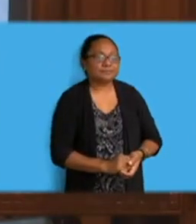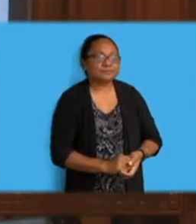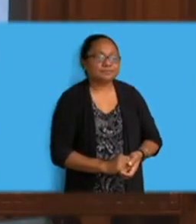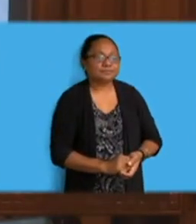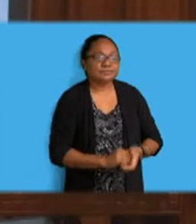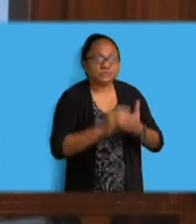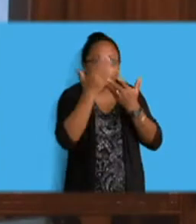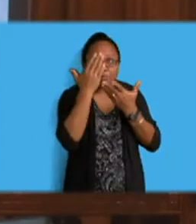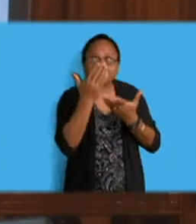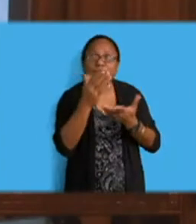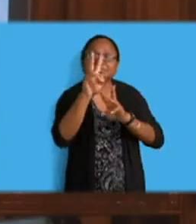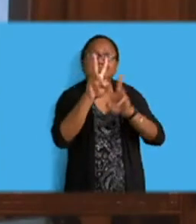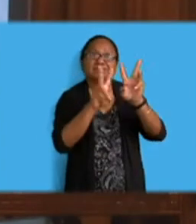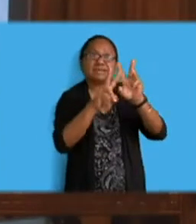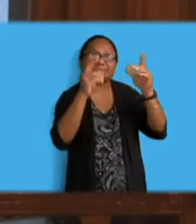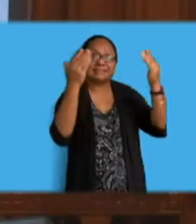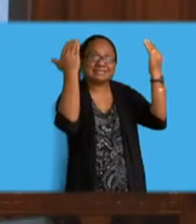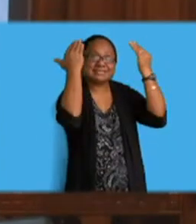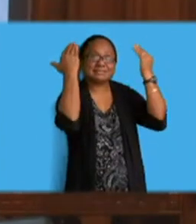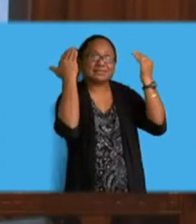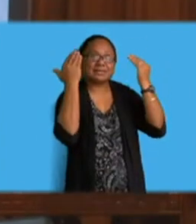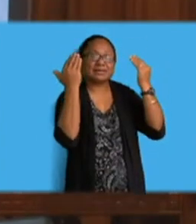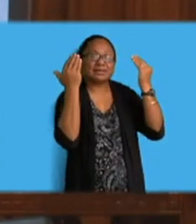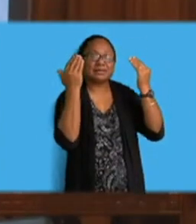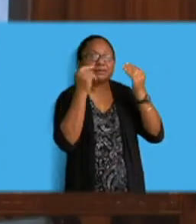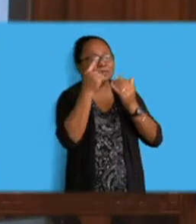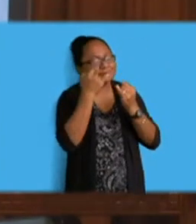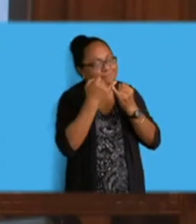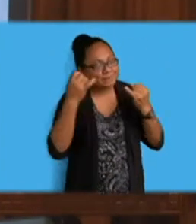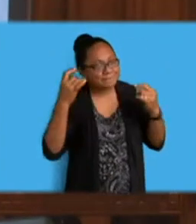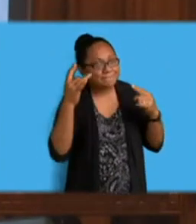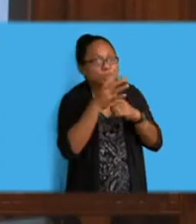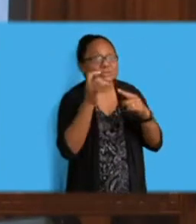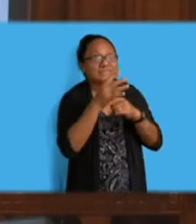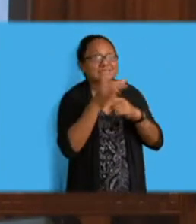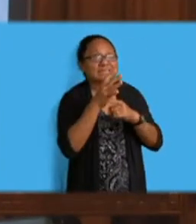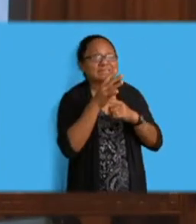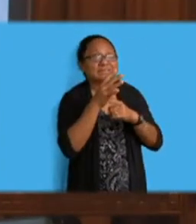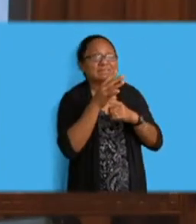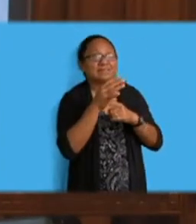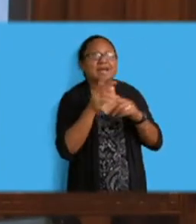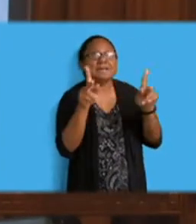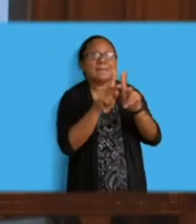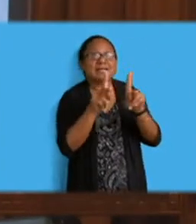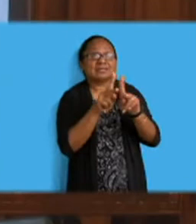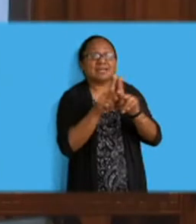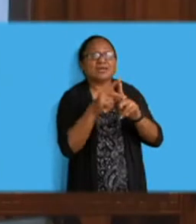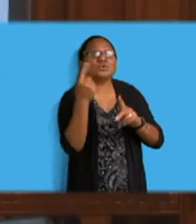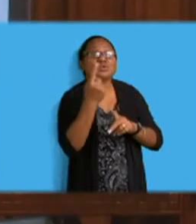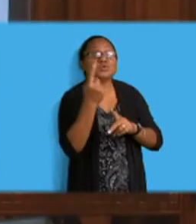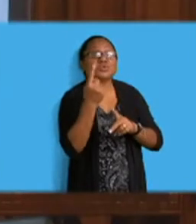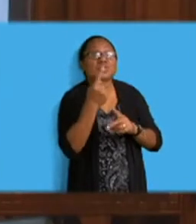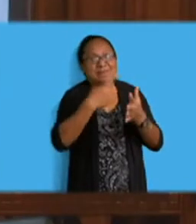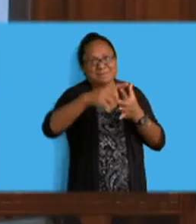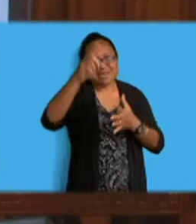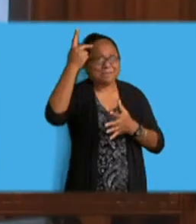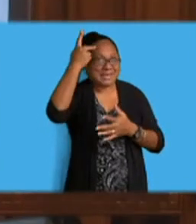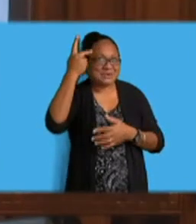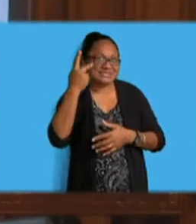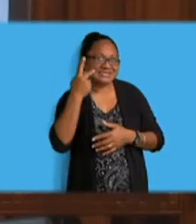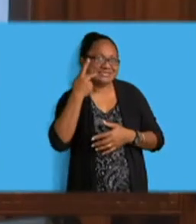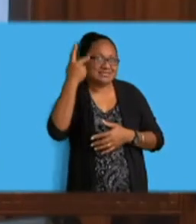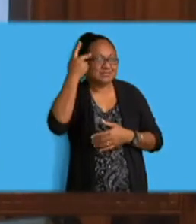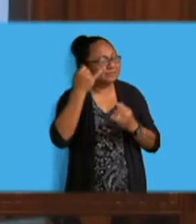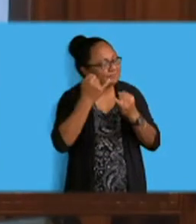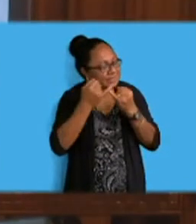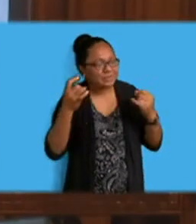Honorable Deputy Speaker, a very important and critical stakeholder of education is parents. Honorable Deputy